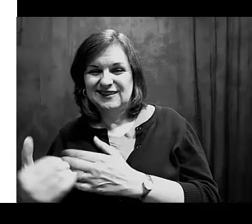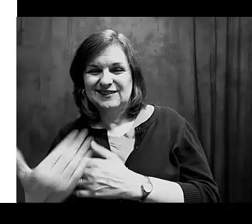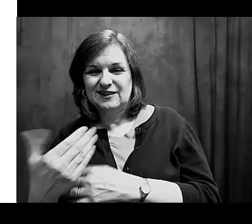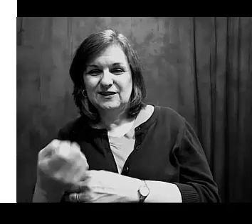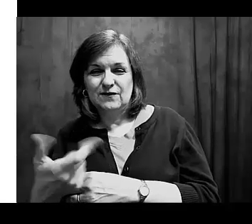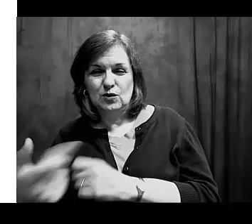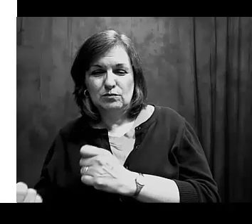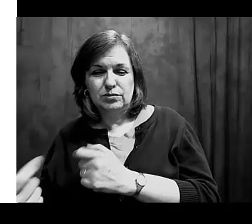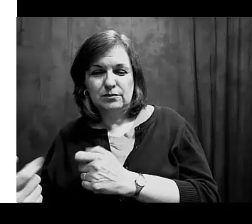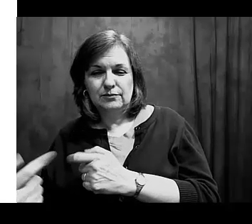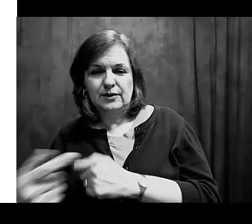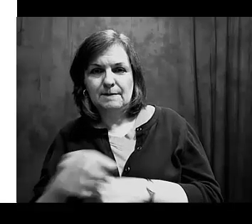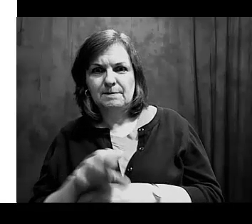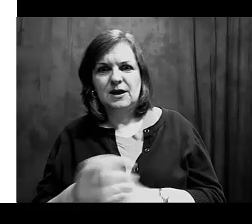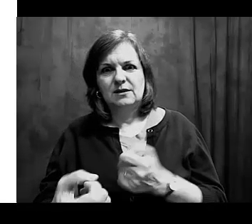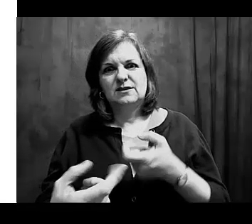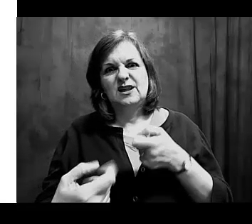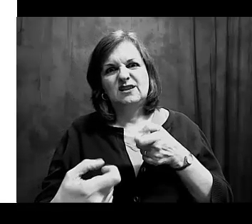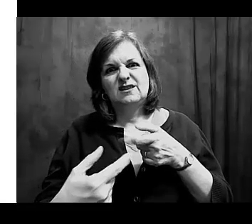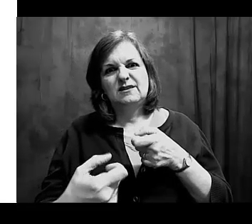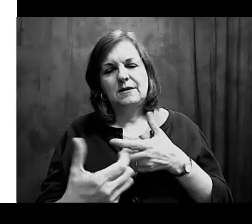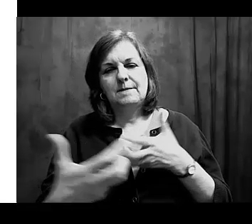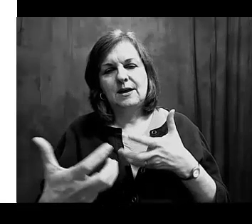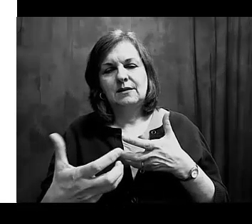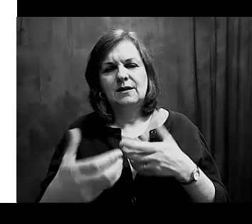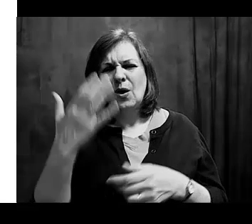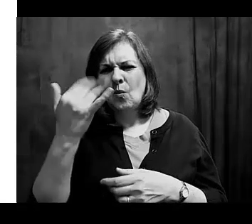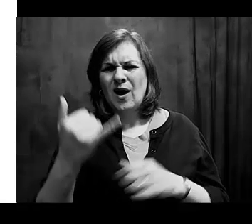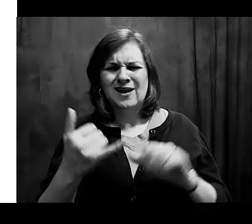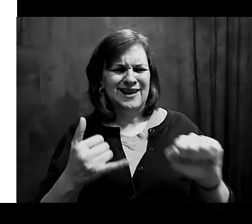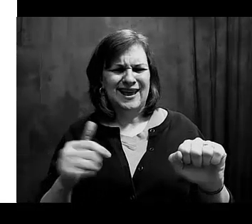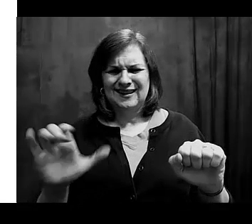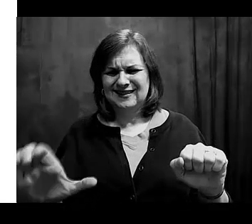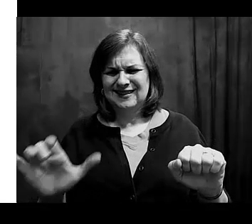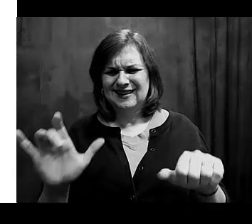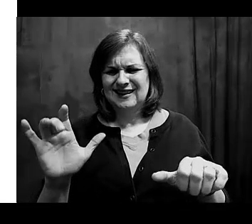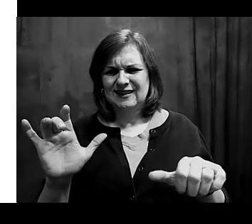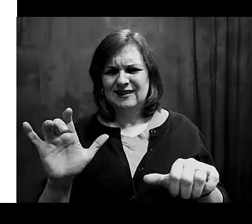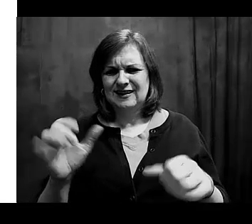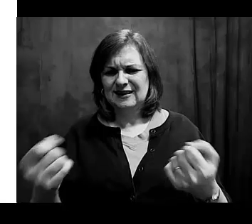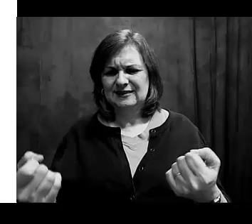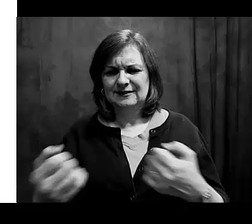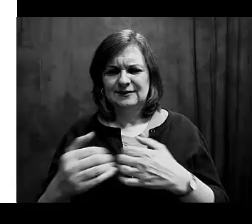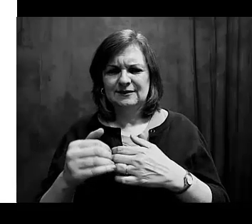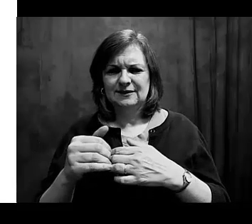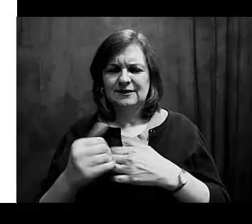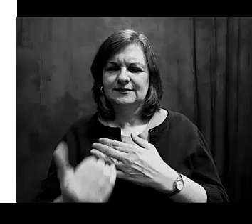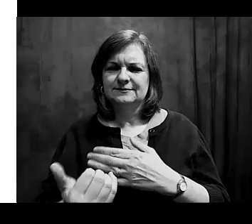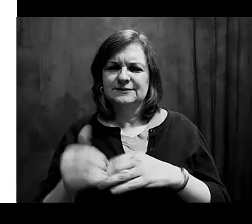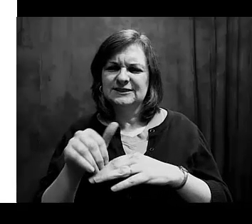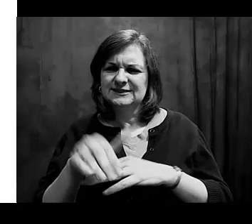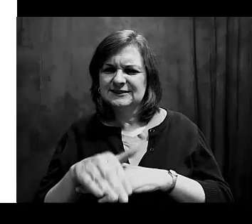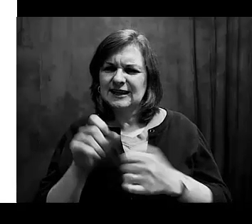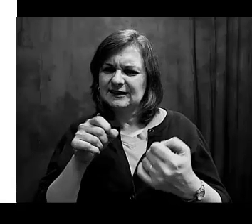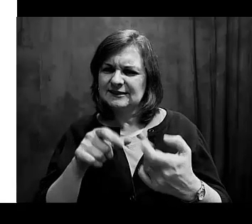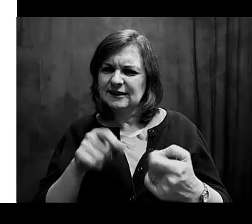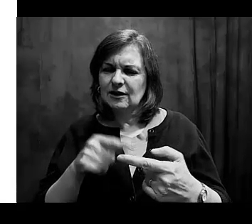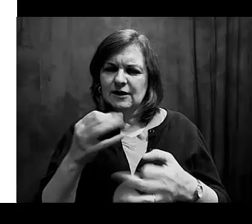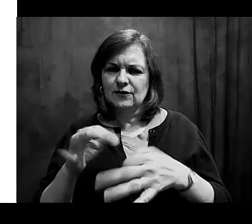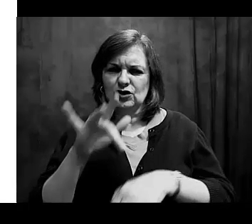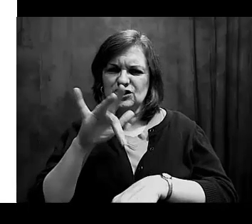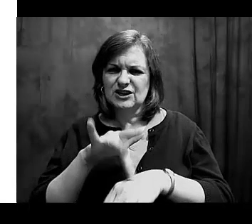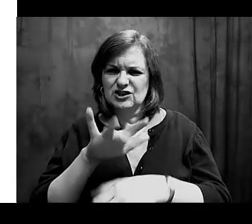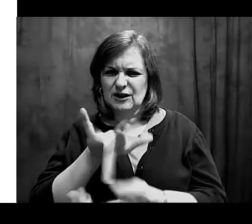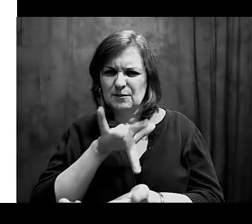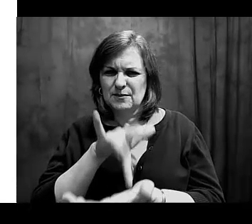sends a few, and B sends a whole lot. Well, why do A and C send any if you are